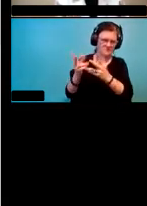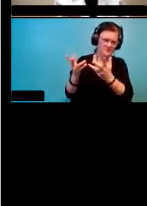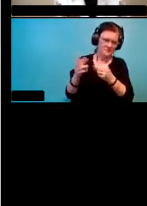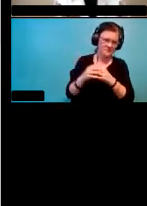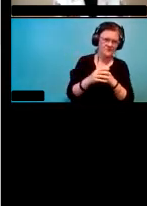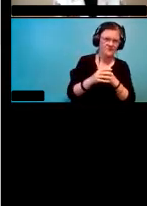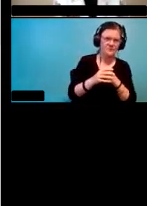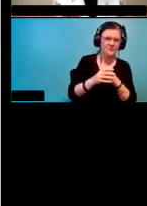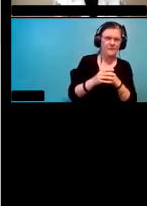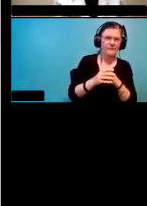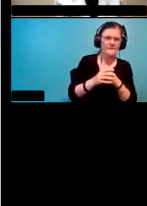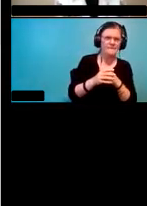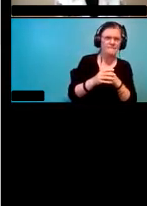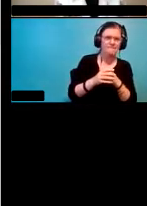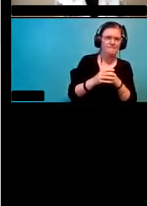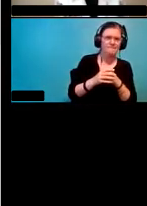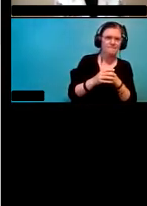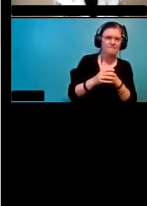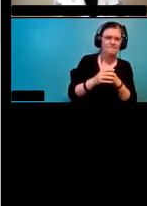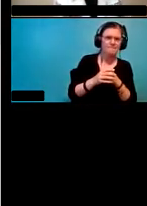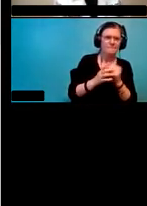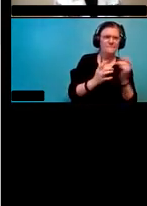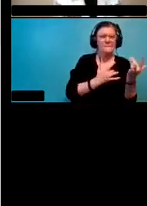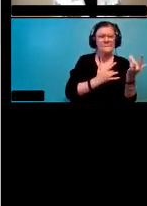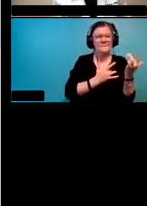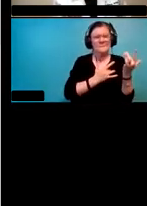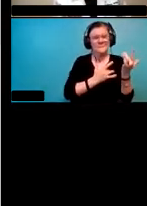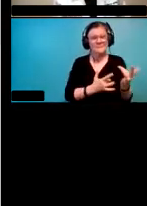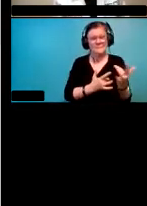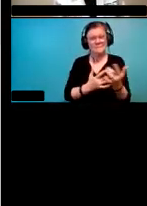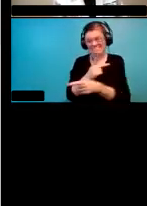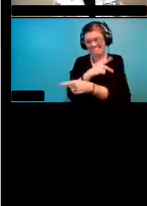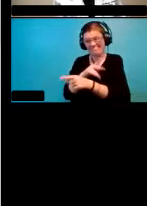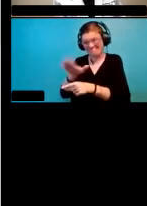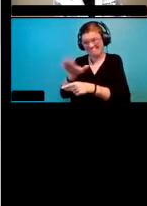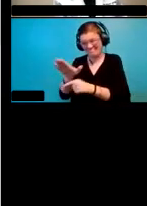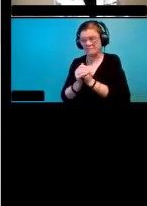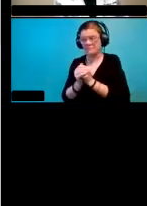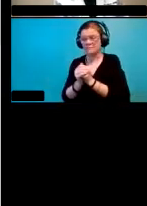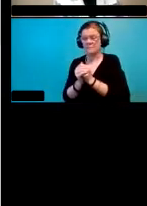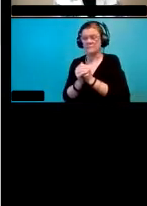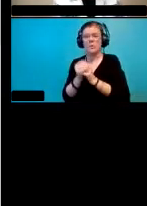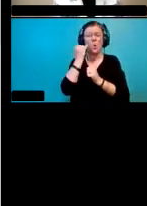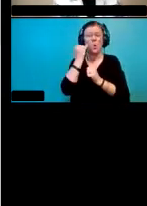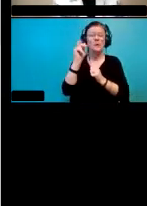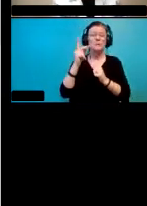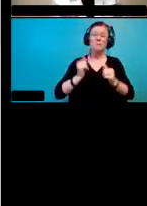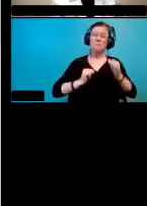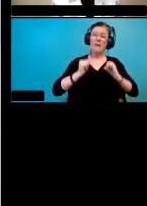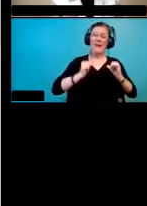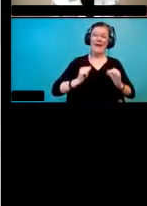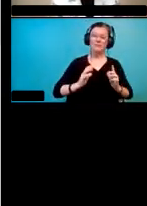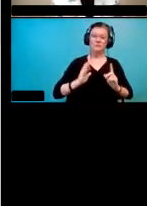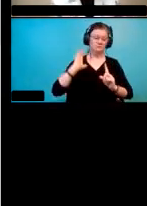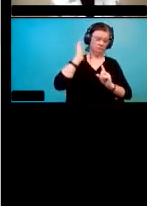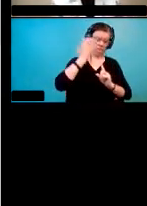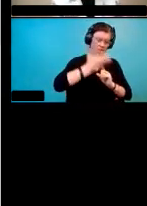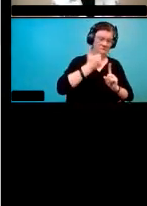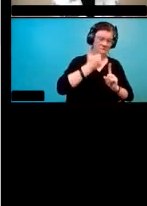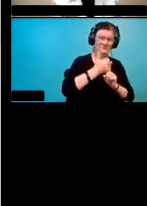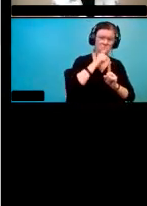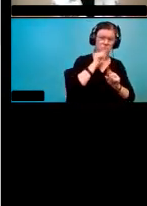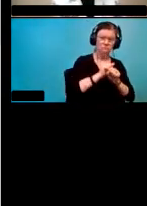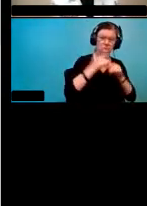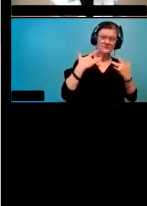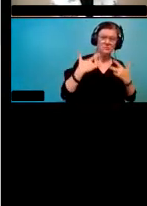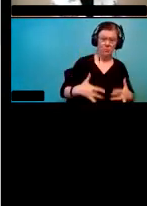monitoring. What I tend to tell my patients is think about an actor who's portraying somebody who's depressed,